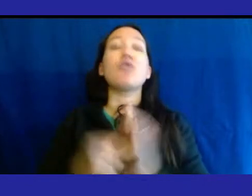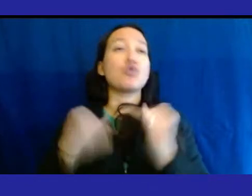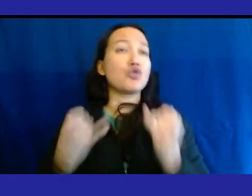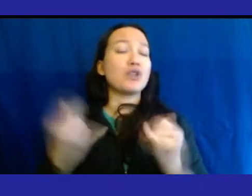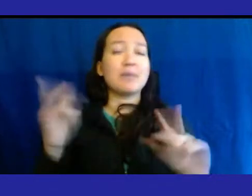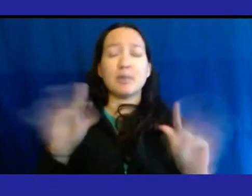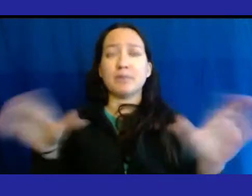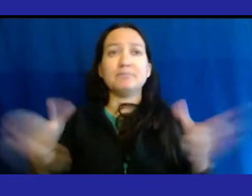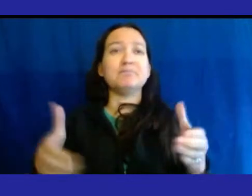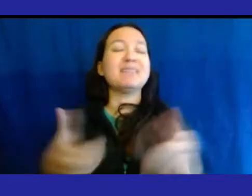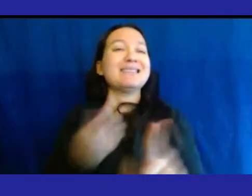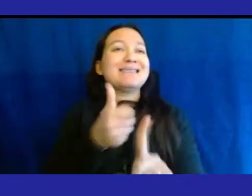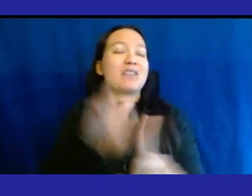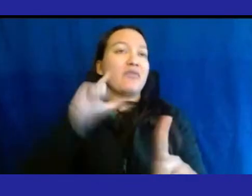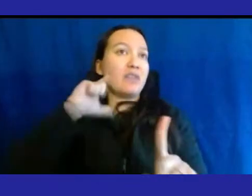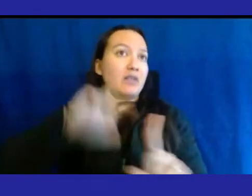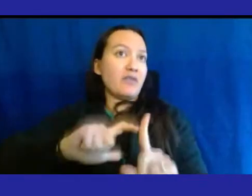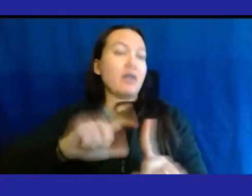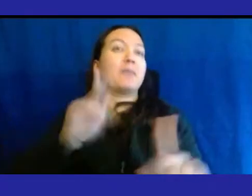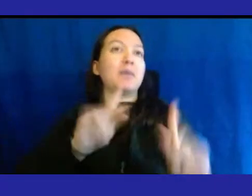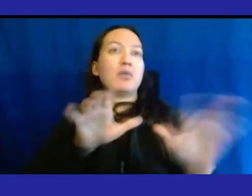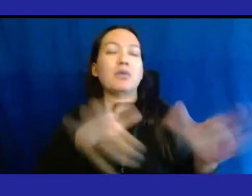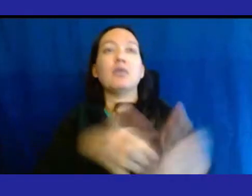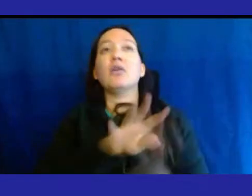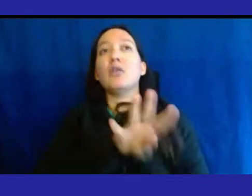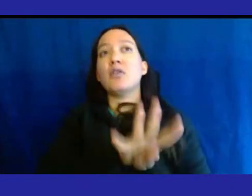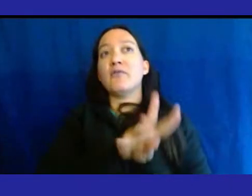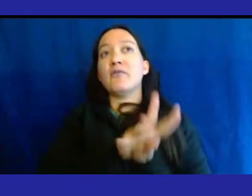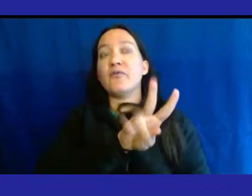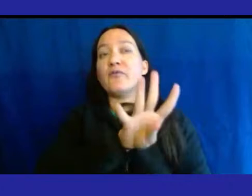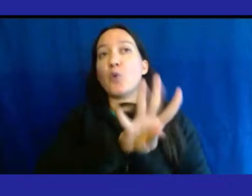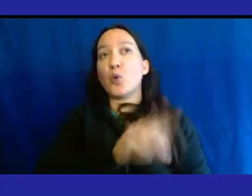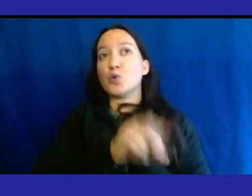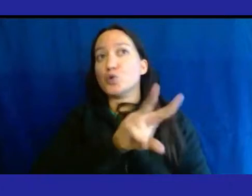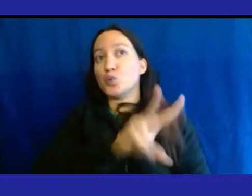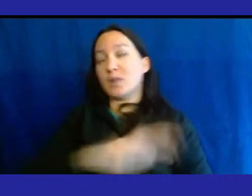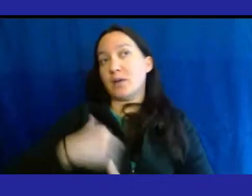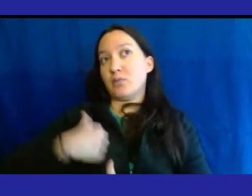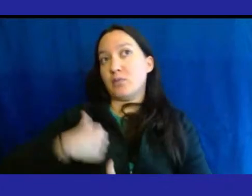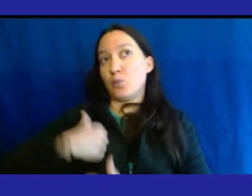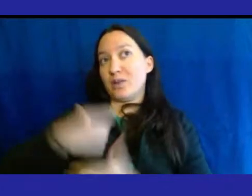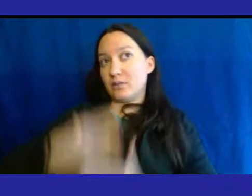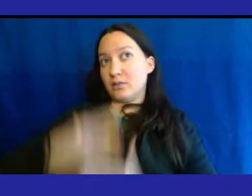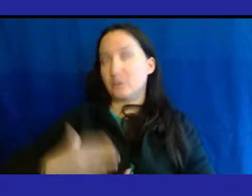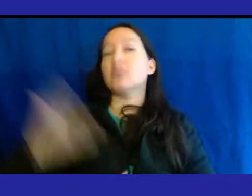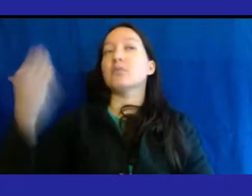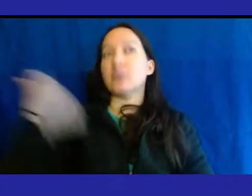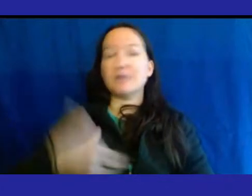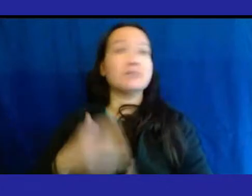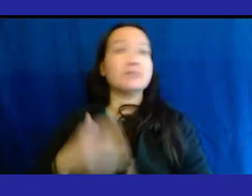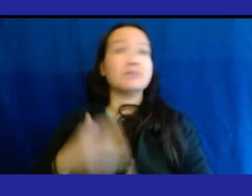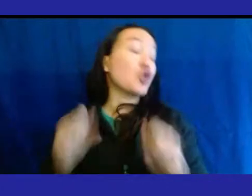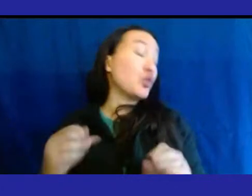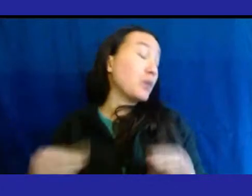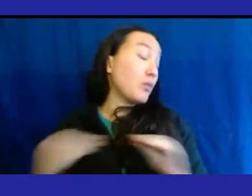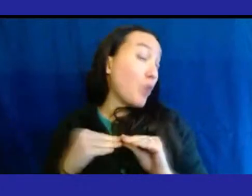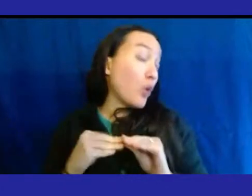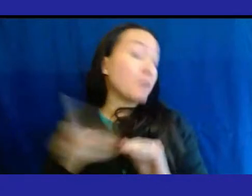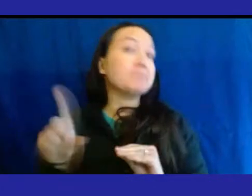a self-identified population of 402 employees who are veterans. And again, it may be more, but these are the ones